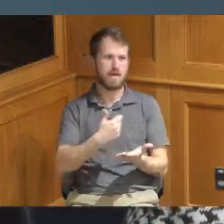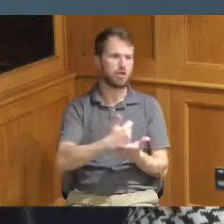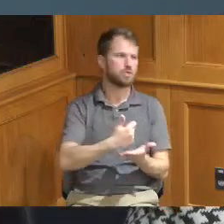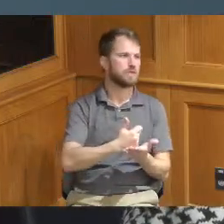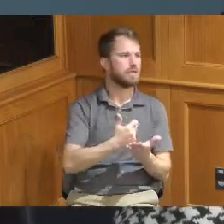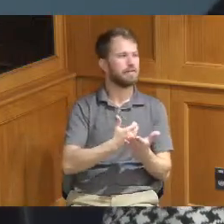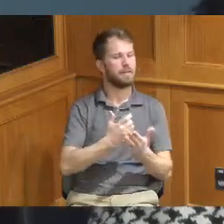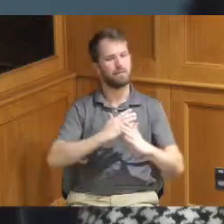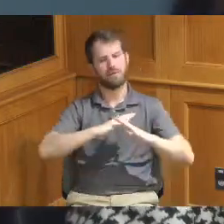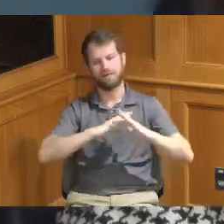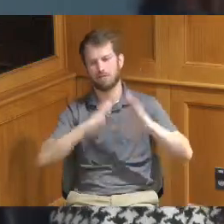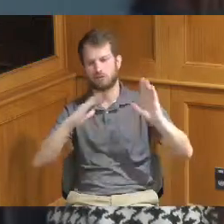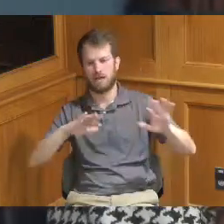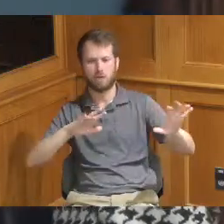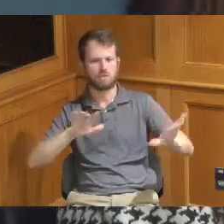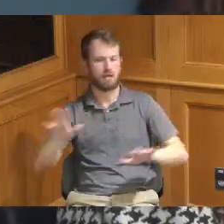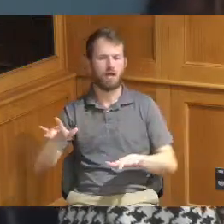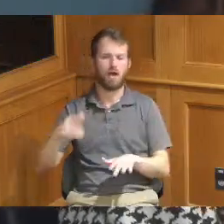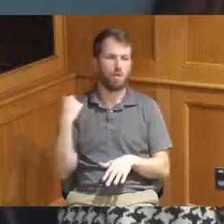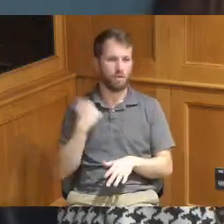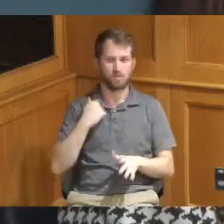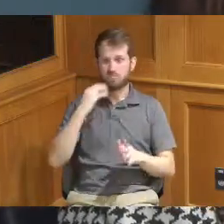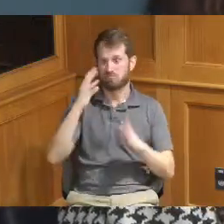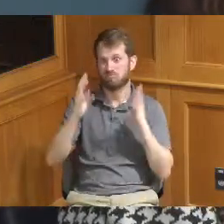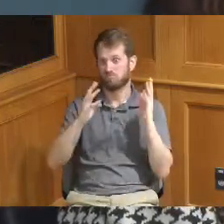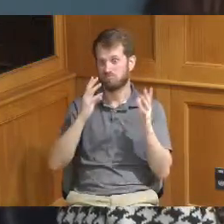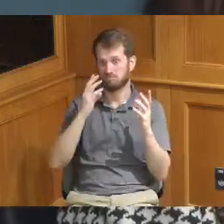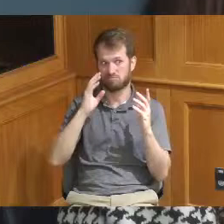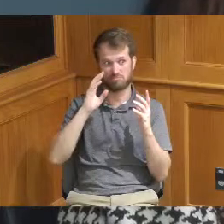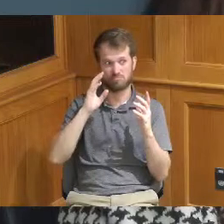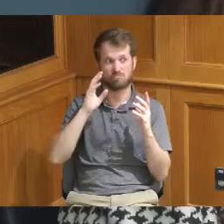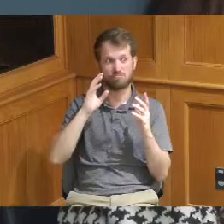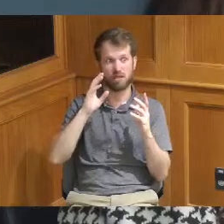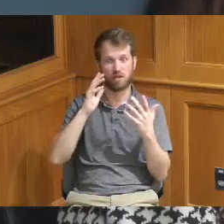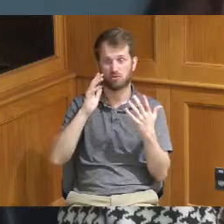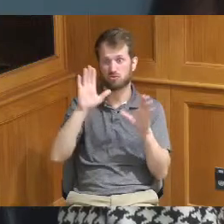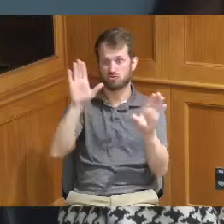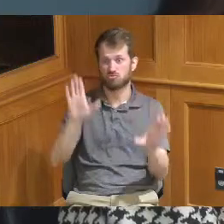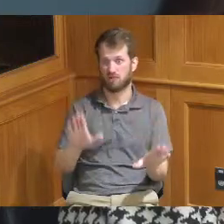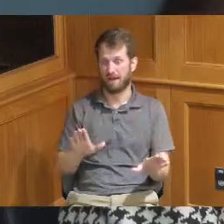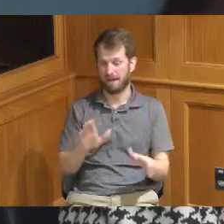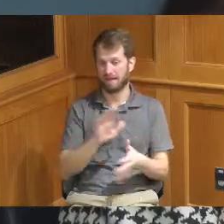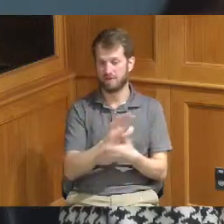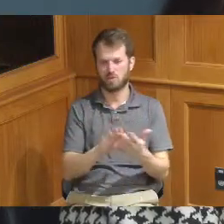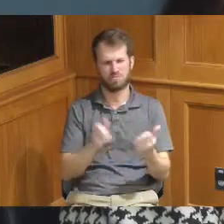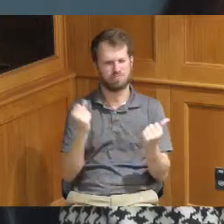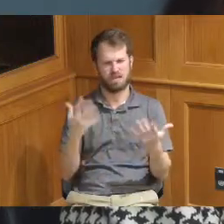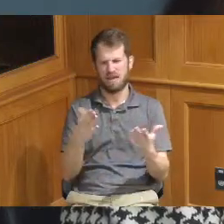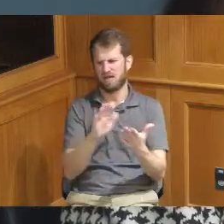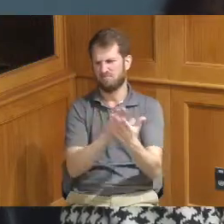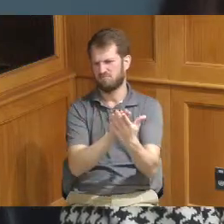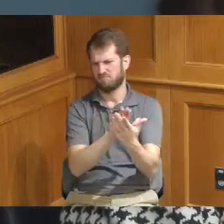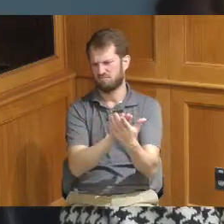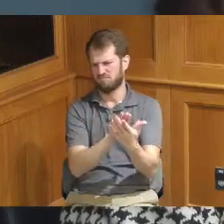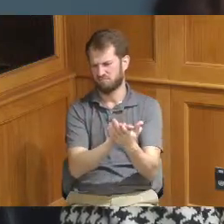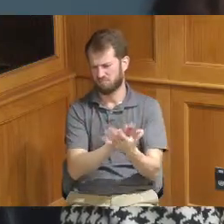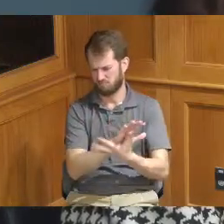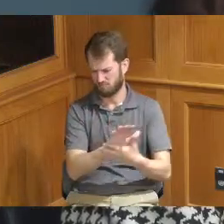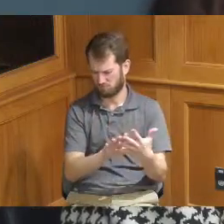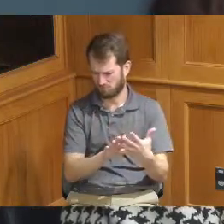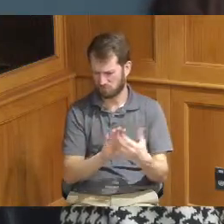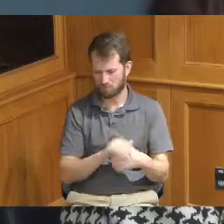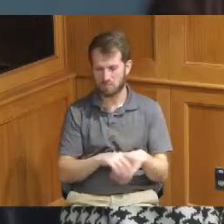up with some great categories, just so many kudos that I have to say. We also wanted